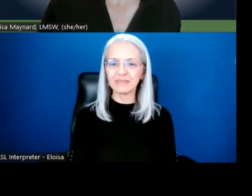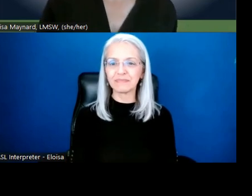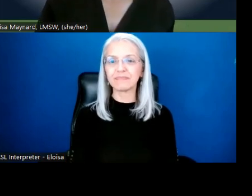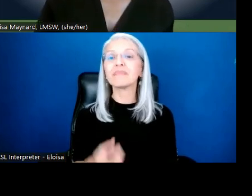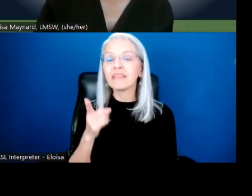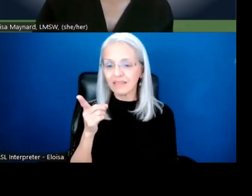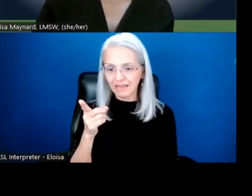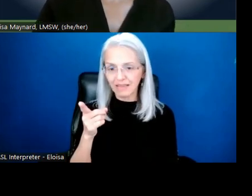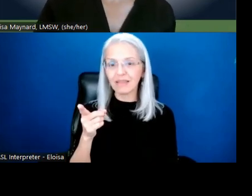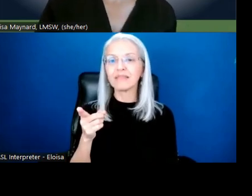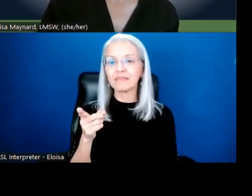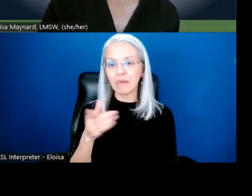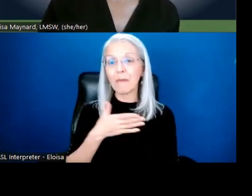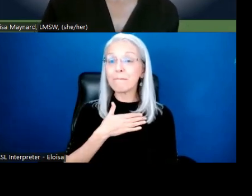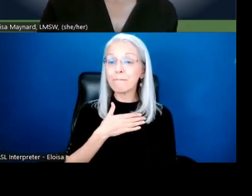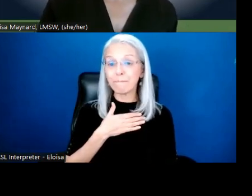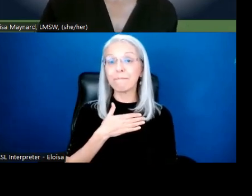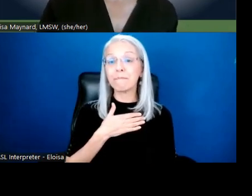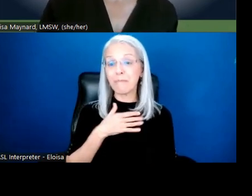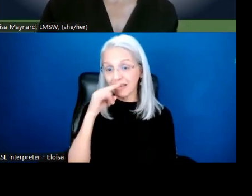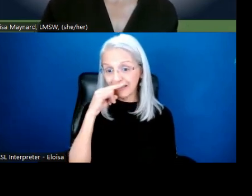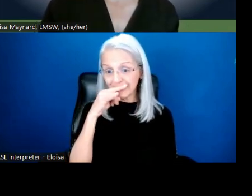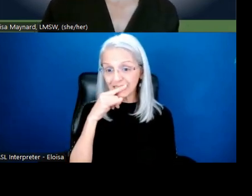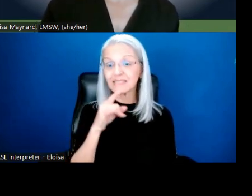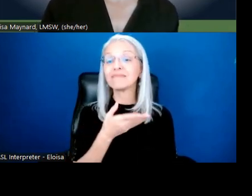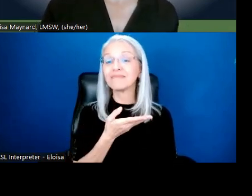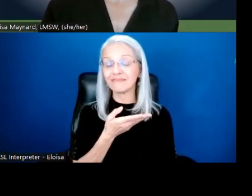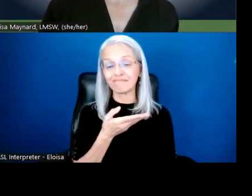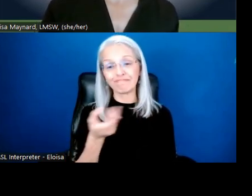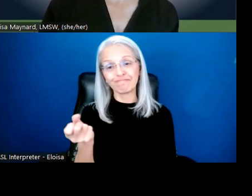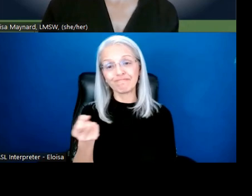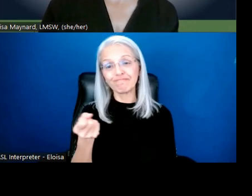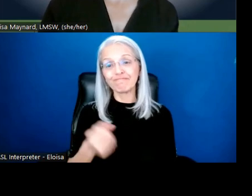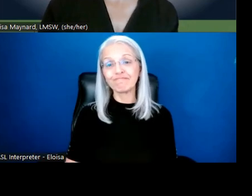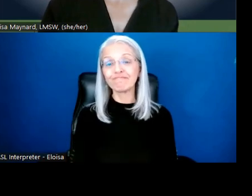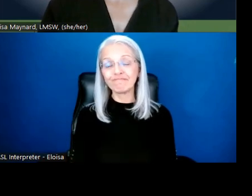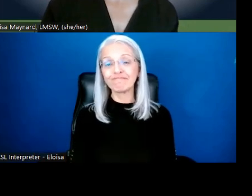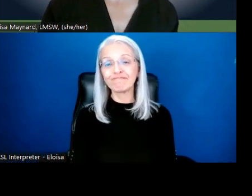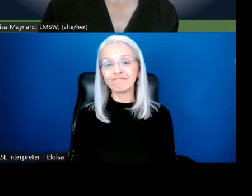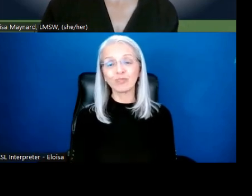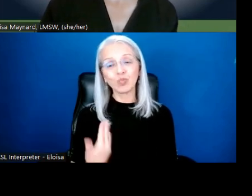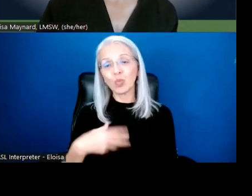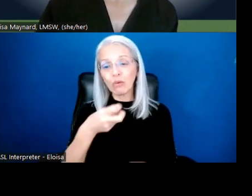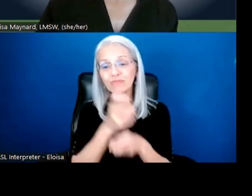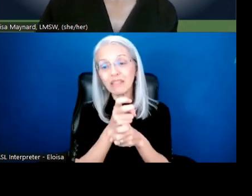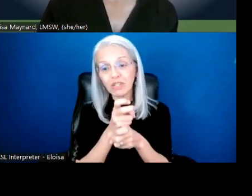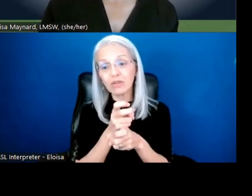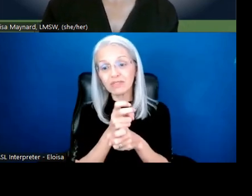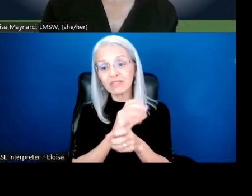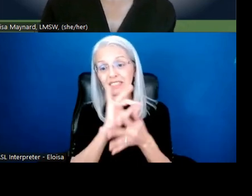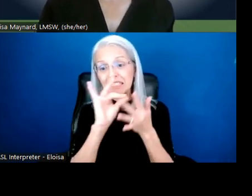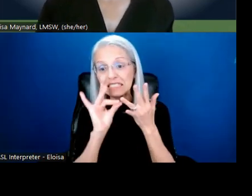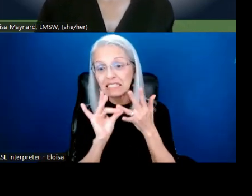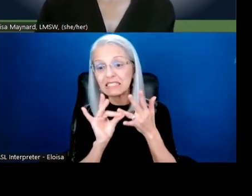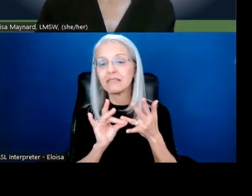All my items were family, my kids. Yeah, it's a difficult choice. And if